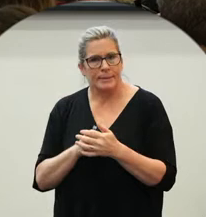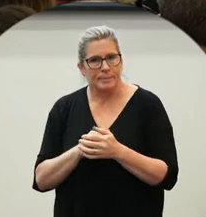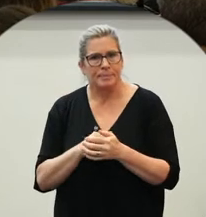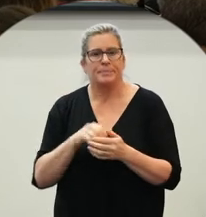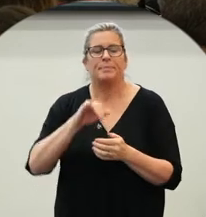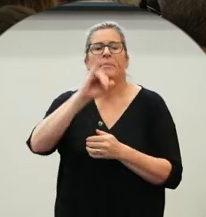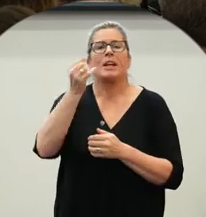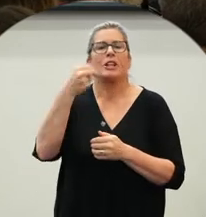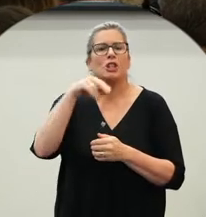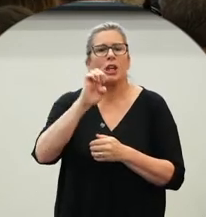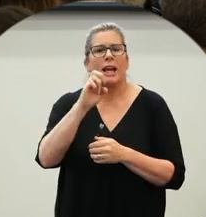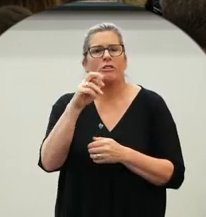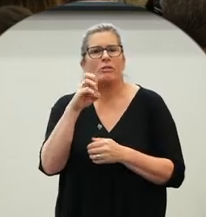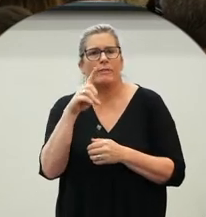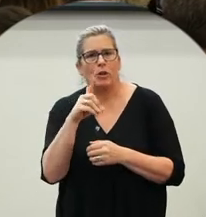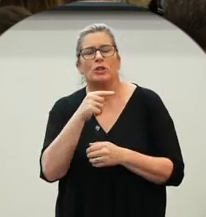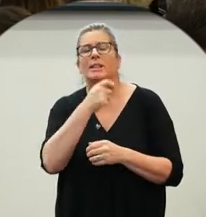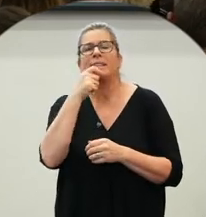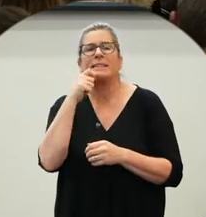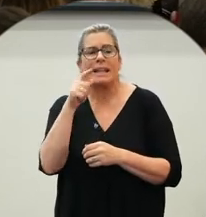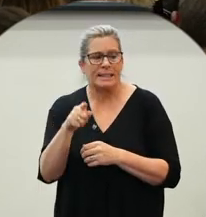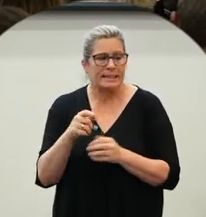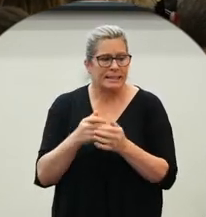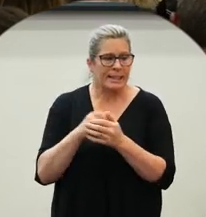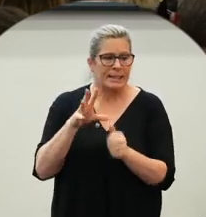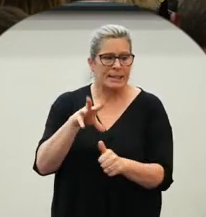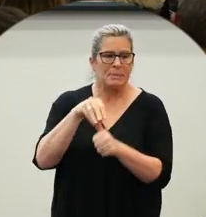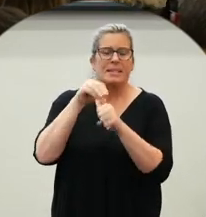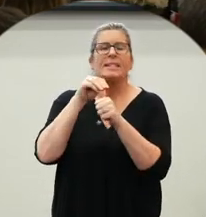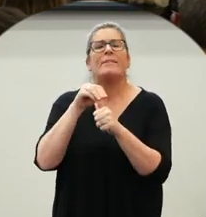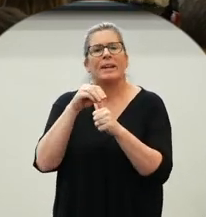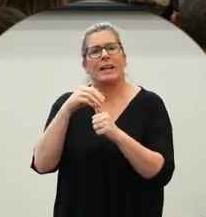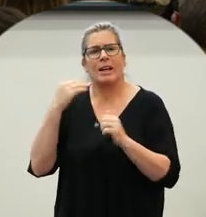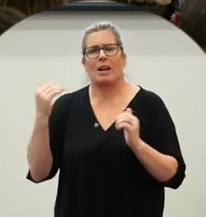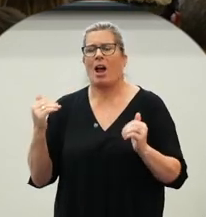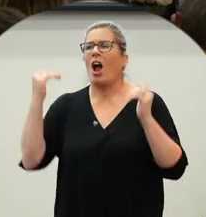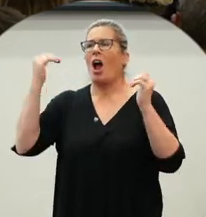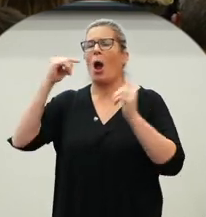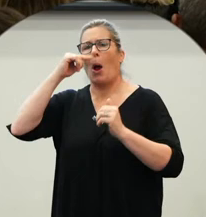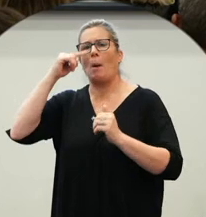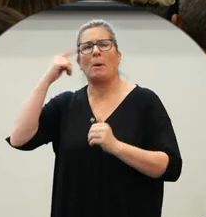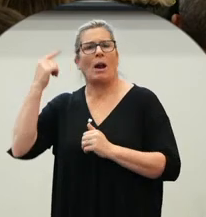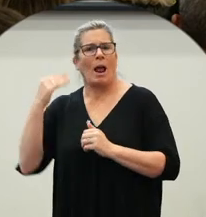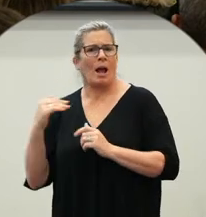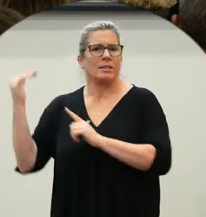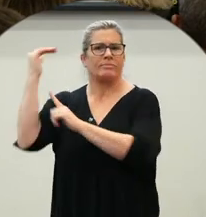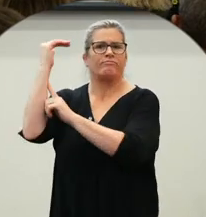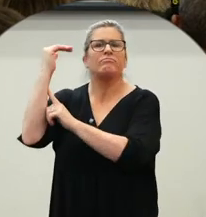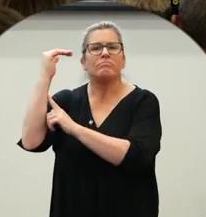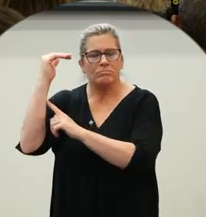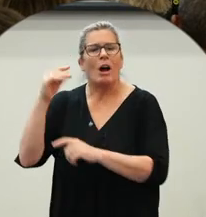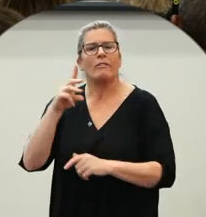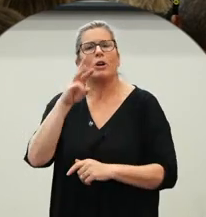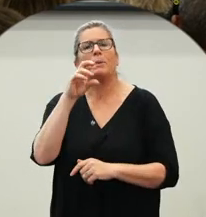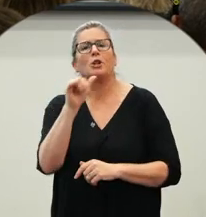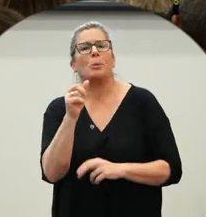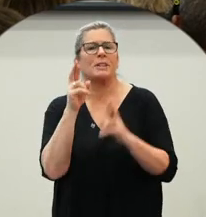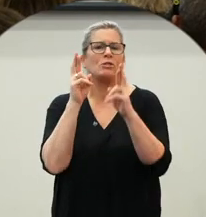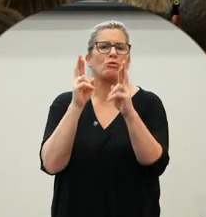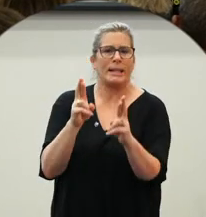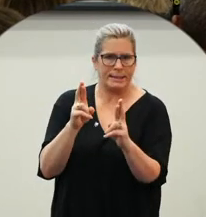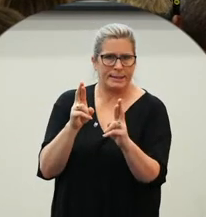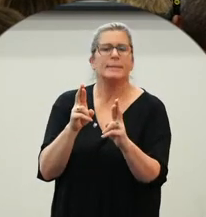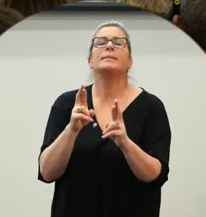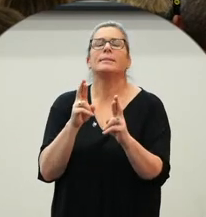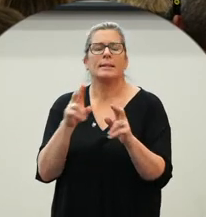Mitford in Hans and Rebels calls the specific upper-class version of the puberty rite. It is